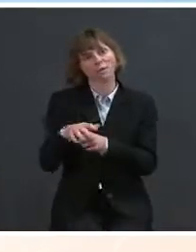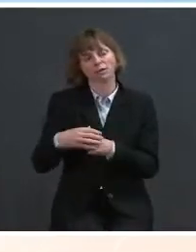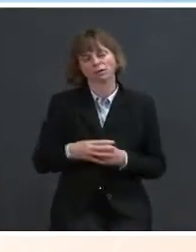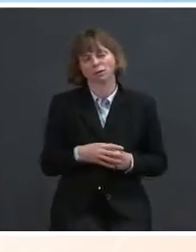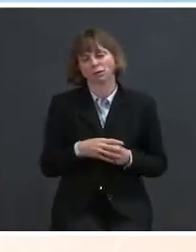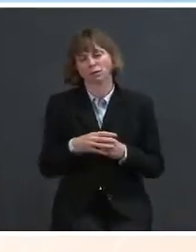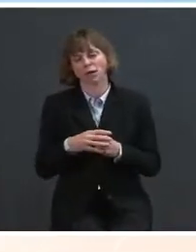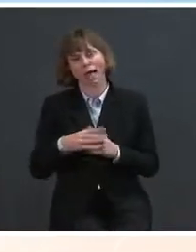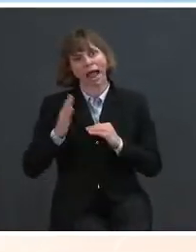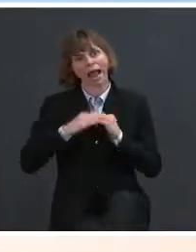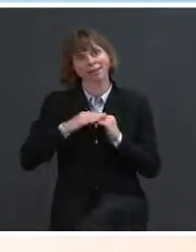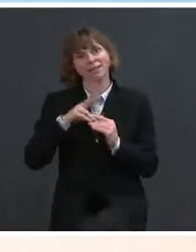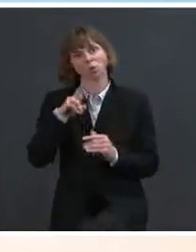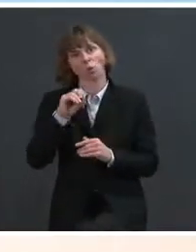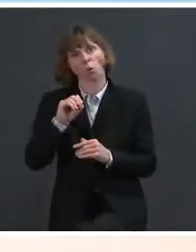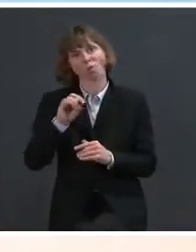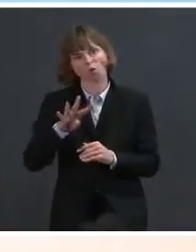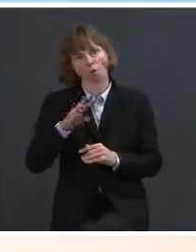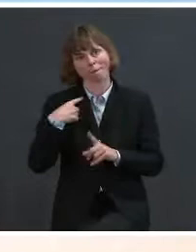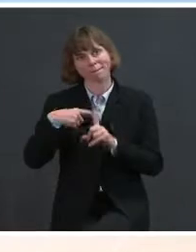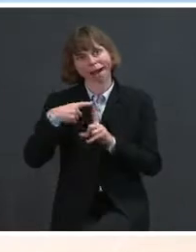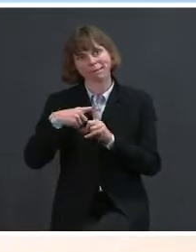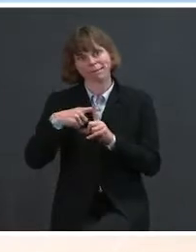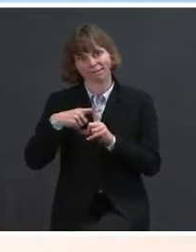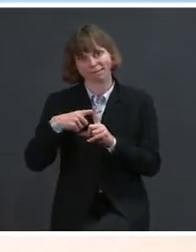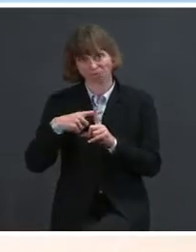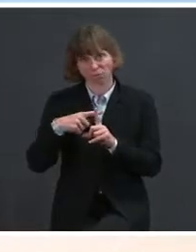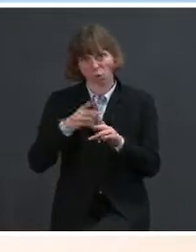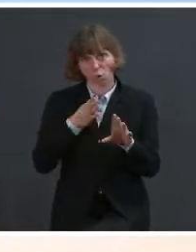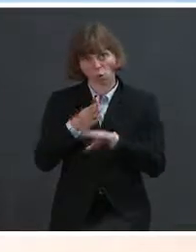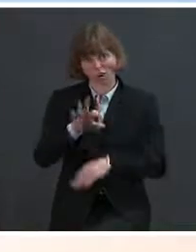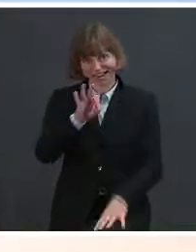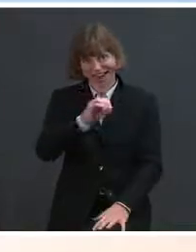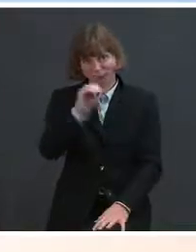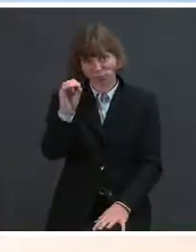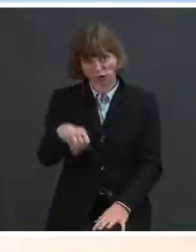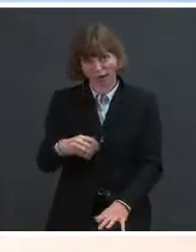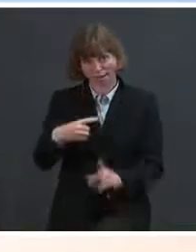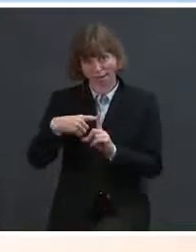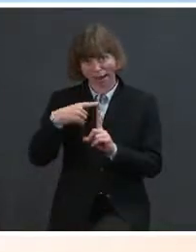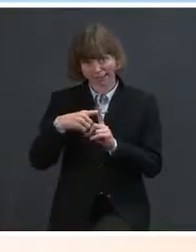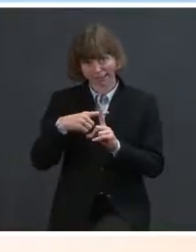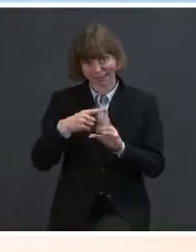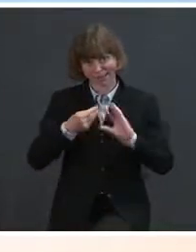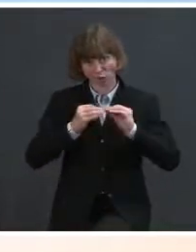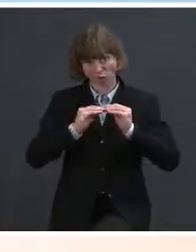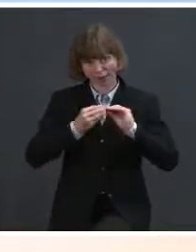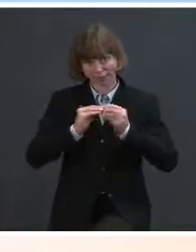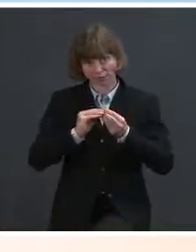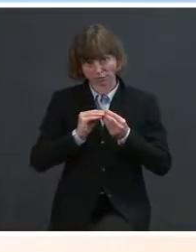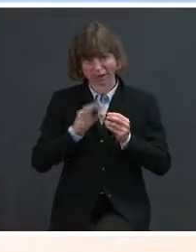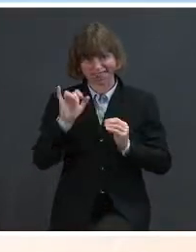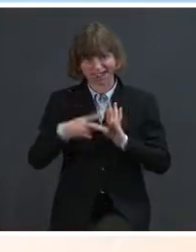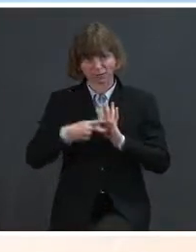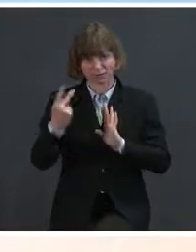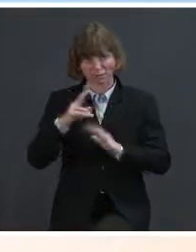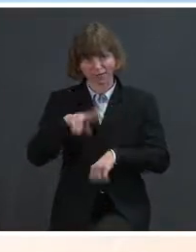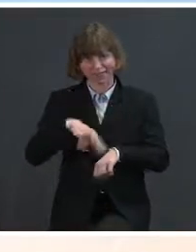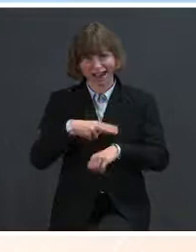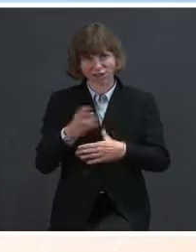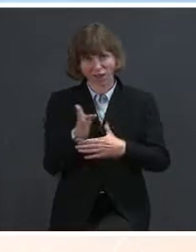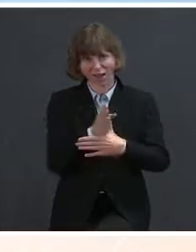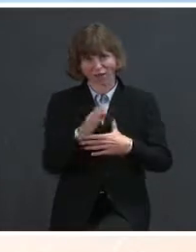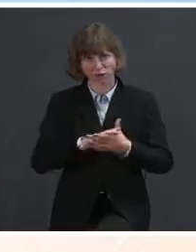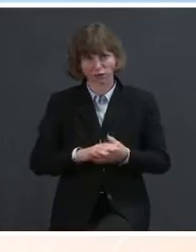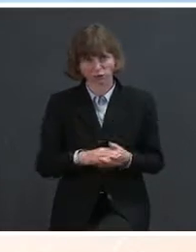least 204 positive tests so far. That's over a 9% positivity rate, more than double the national average. So what is the